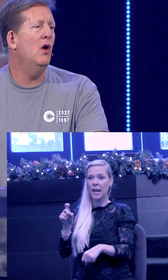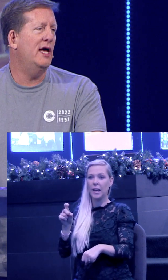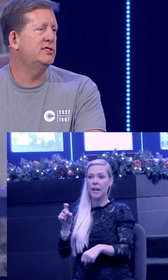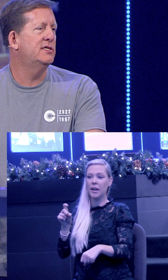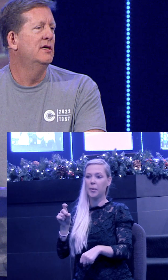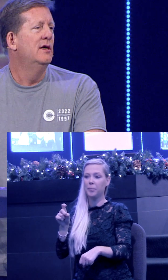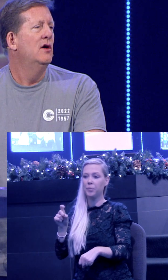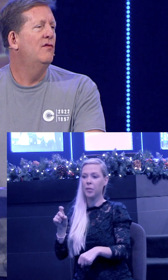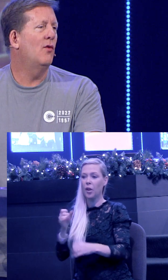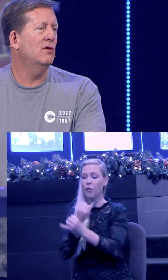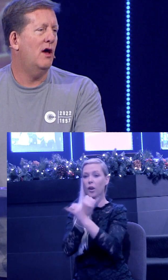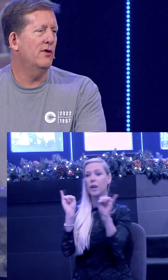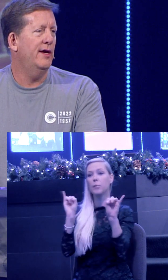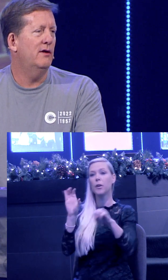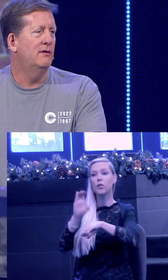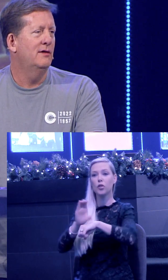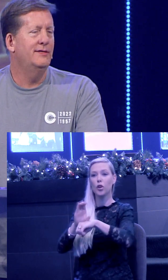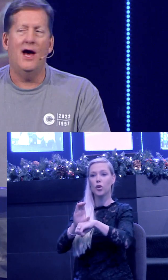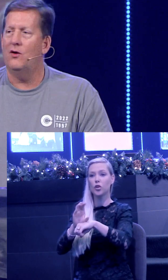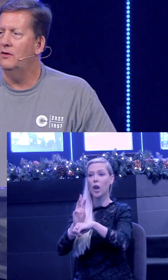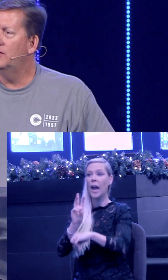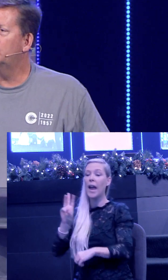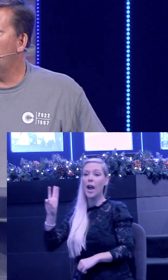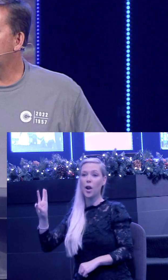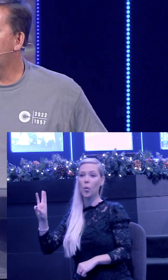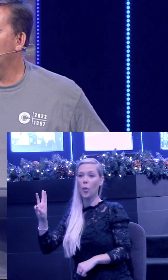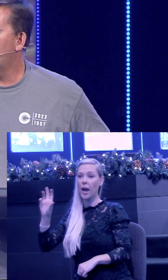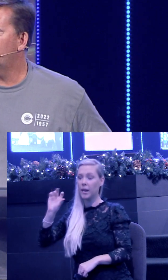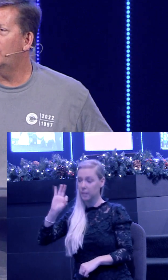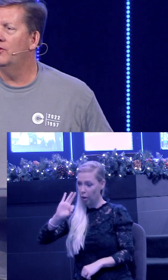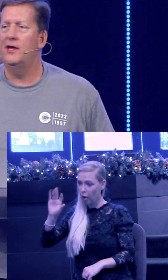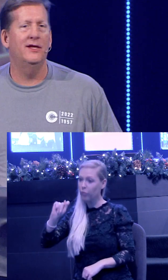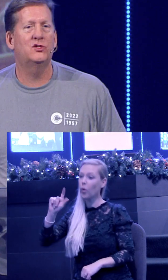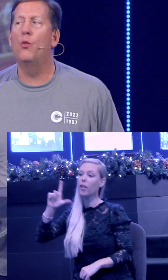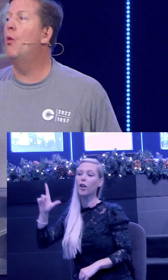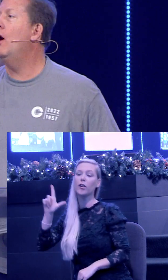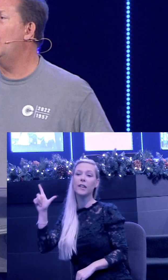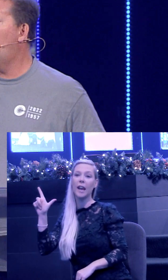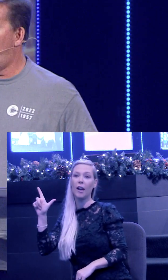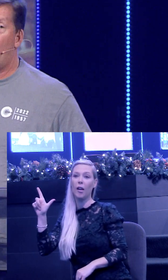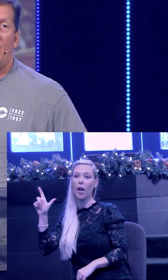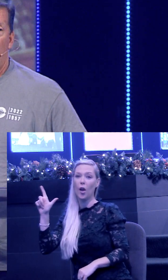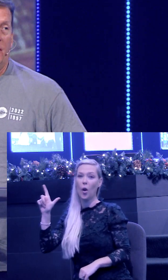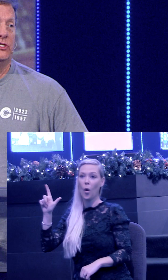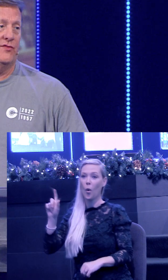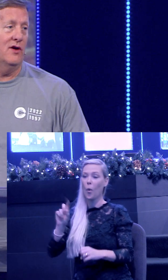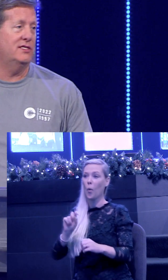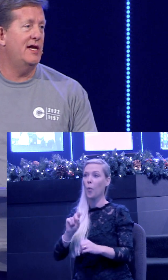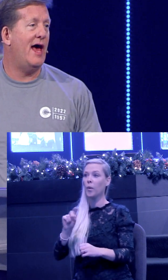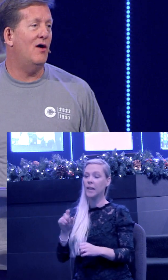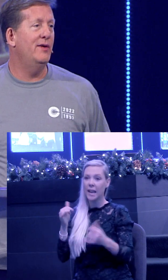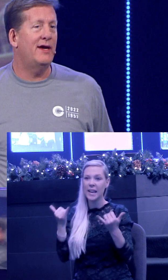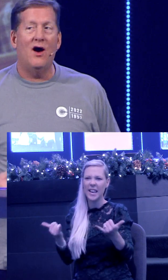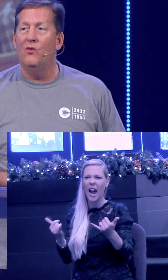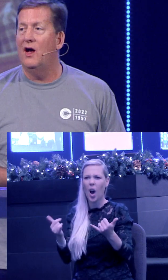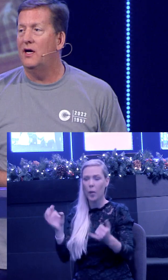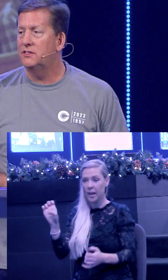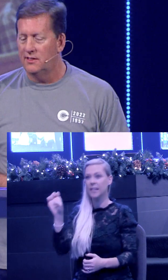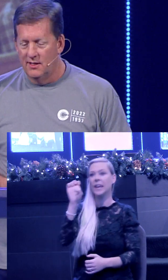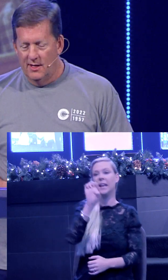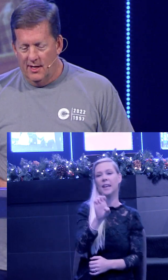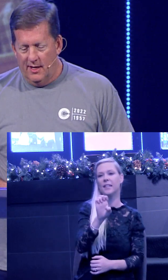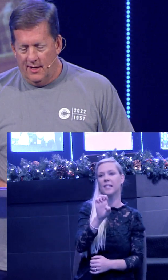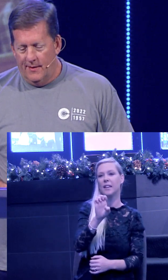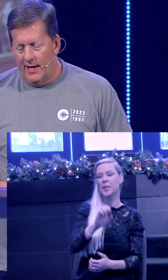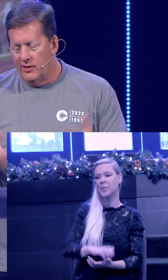in West Fort Lauderdale. Now, it was West Fort Lauderdale then. It's way, way, way out east for us now, being out